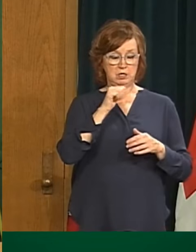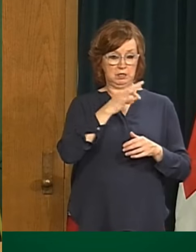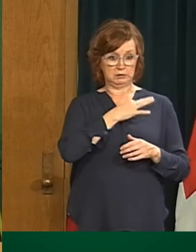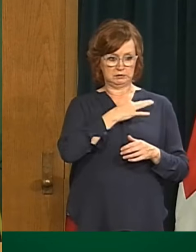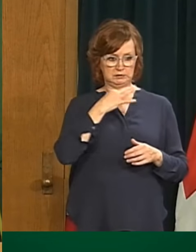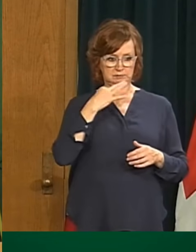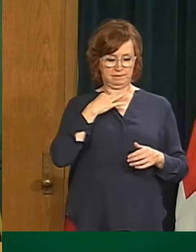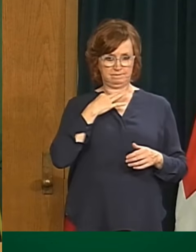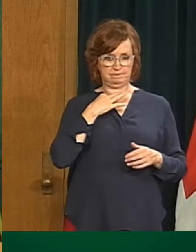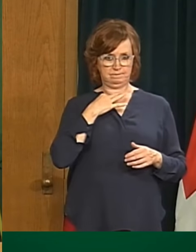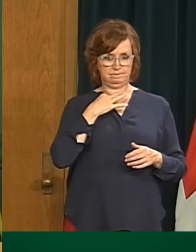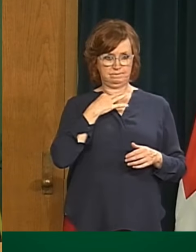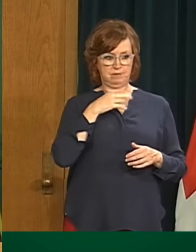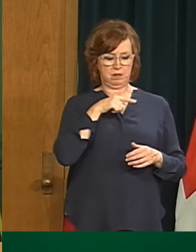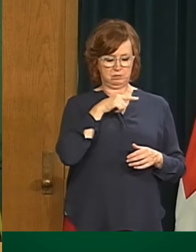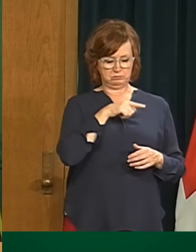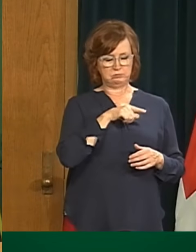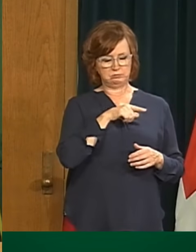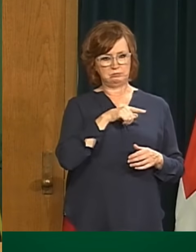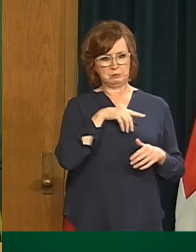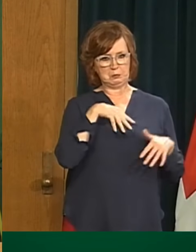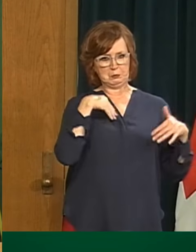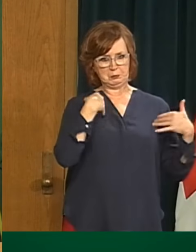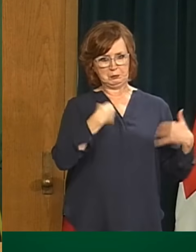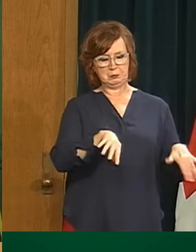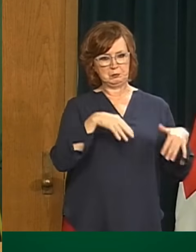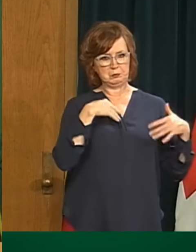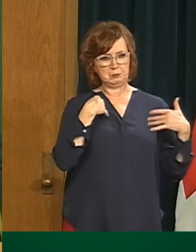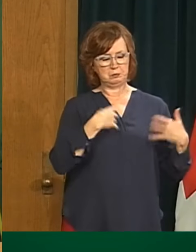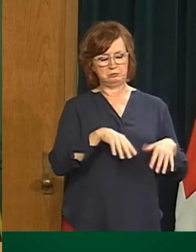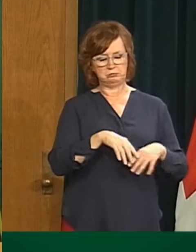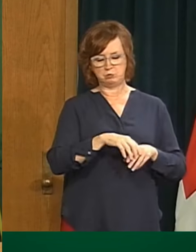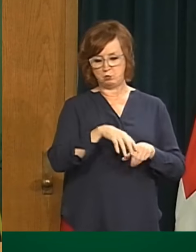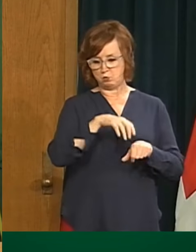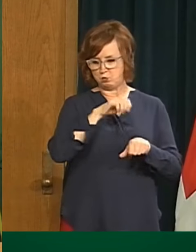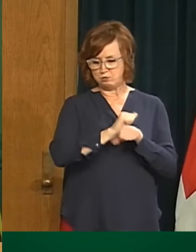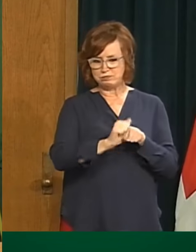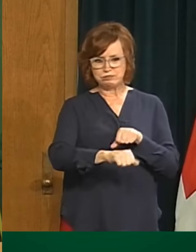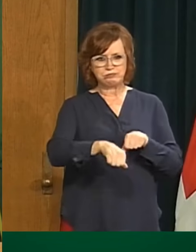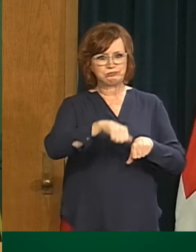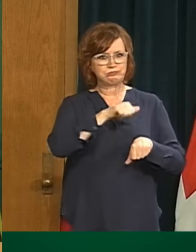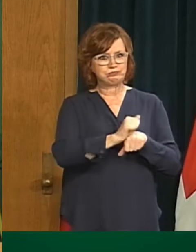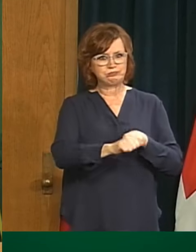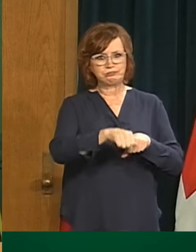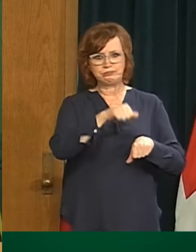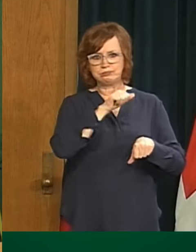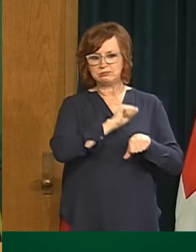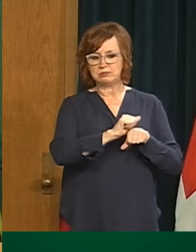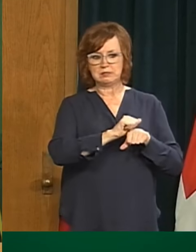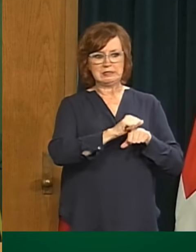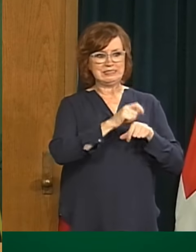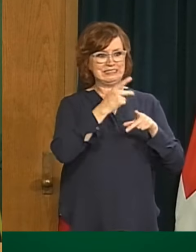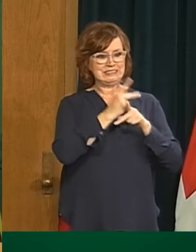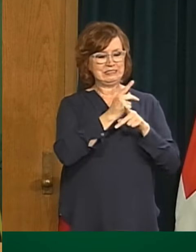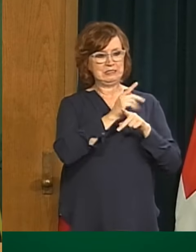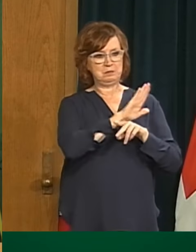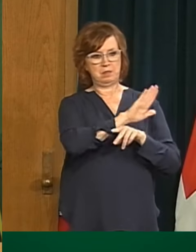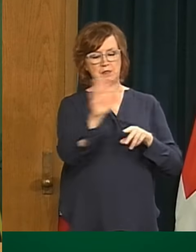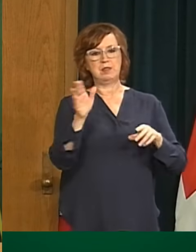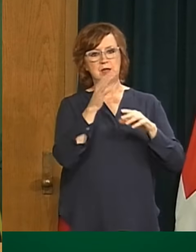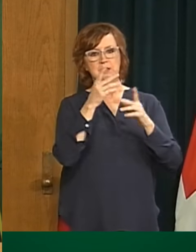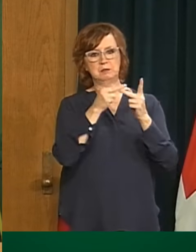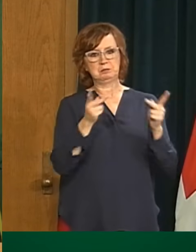incredible efforts to make sure that all our facilities are incredibly safe. This is an insidious disease we're dealing with, and